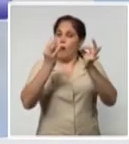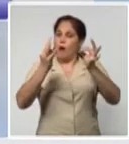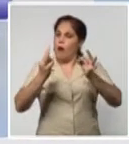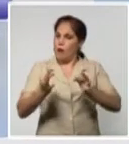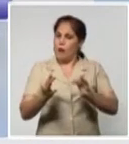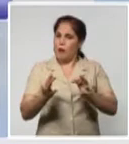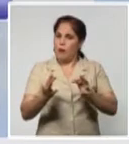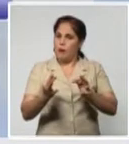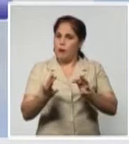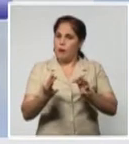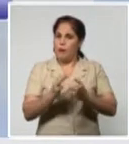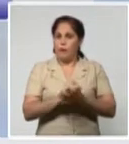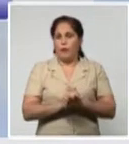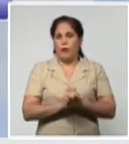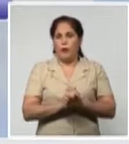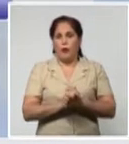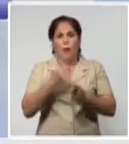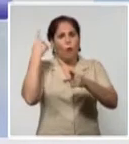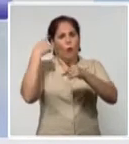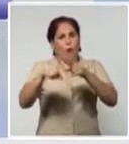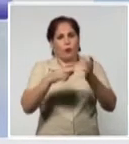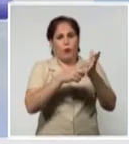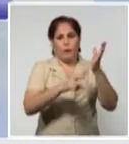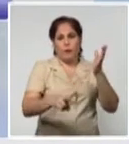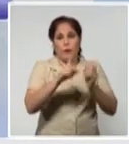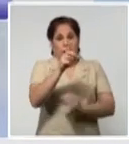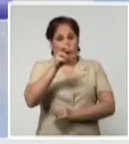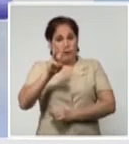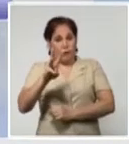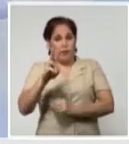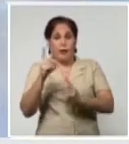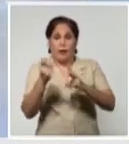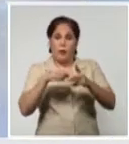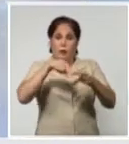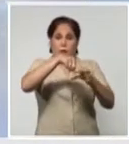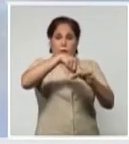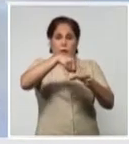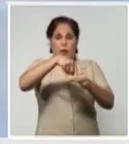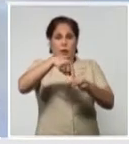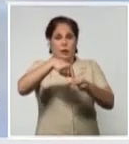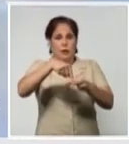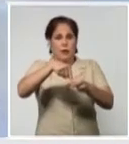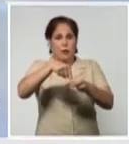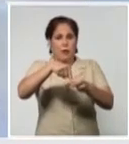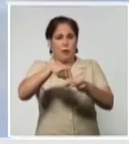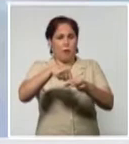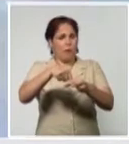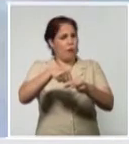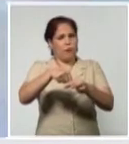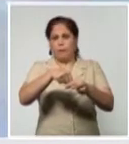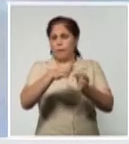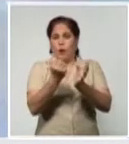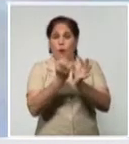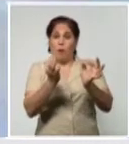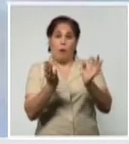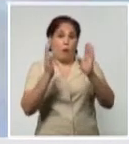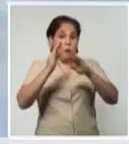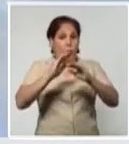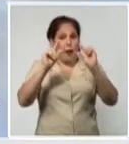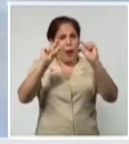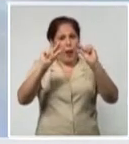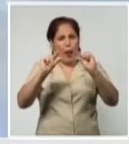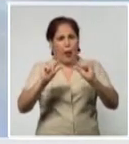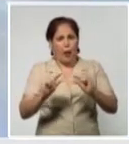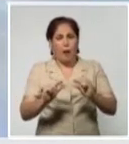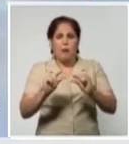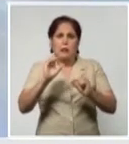reiterate that the remaining provinces and the Isle of Youth Special Municipality, Artemisa,